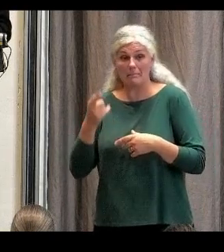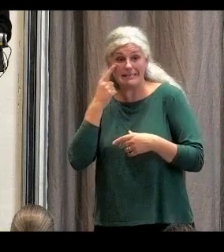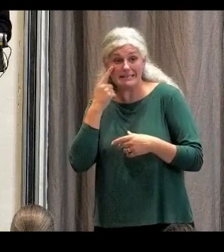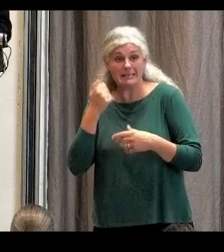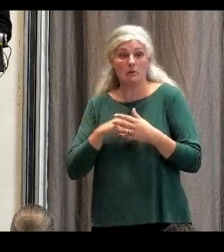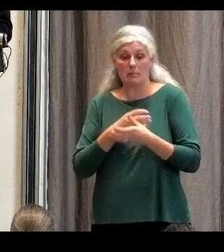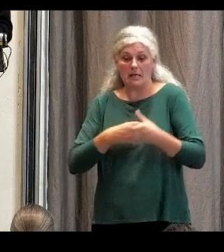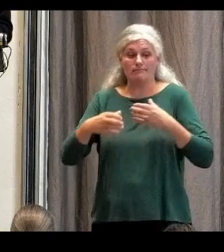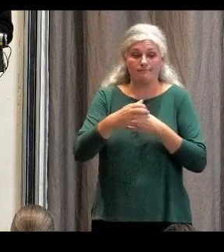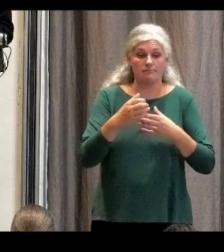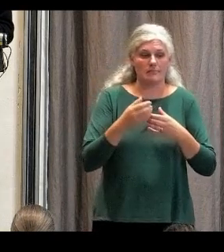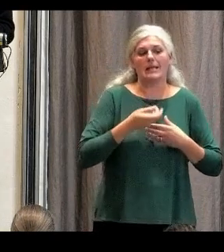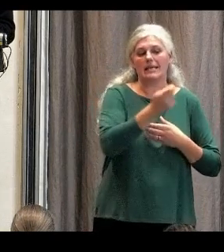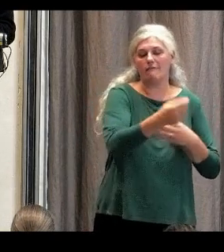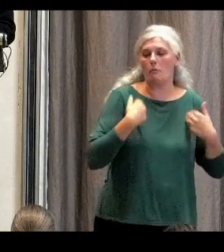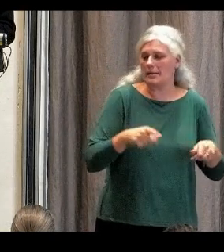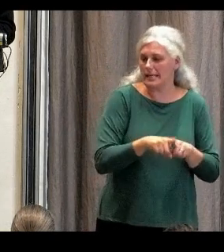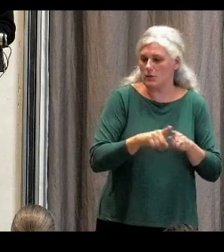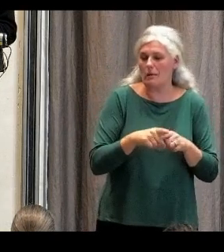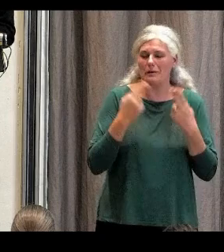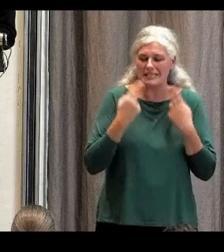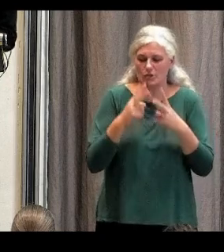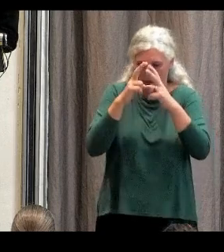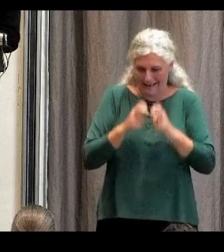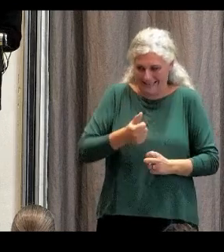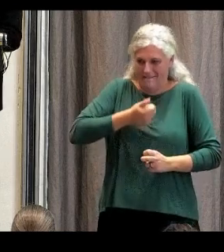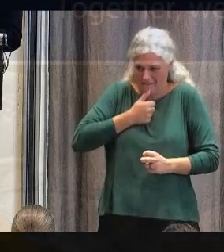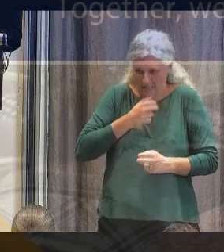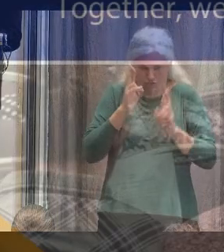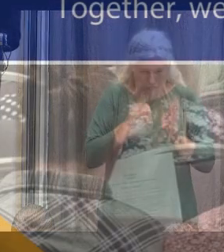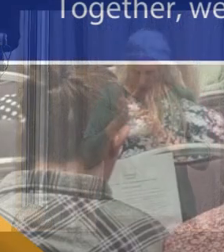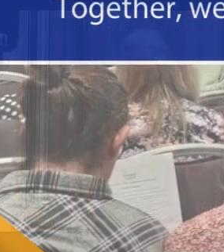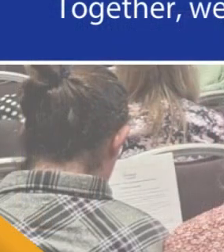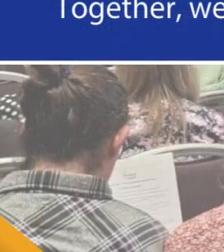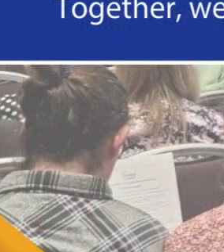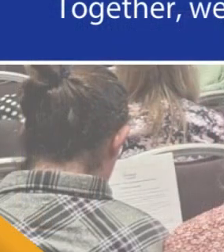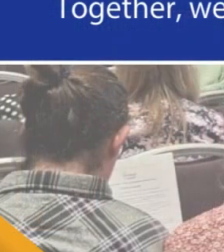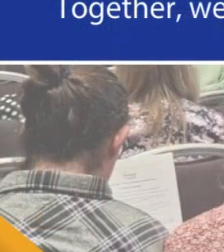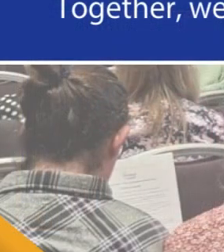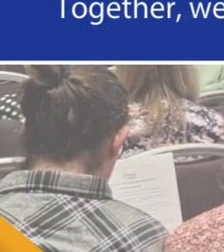valproate for men, but we really need to get this right. Okay, thanks for your attention.